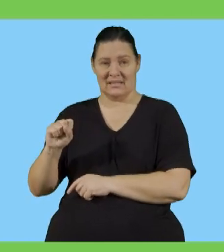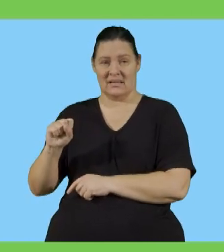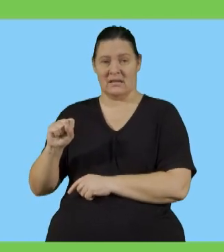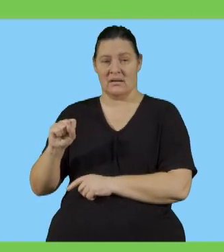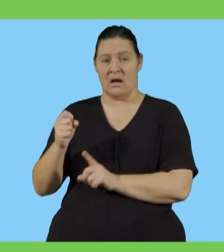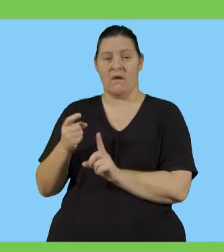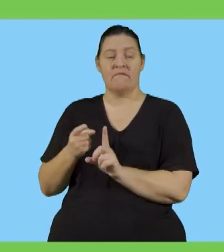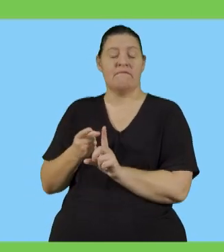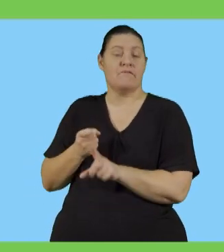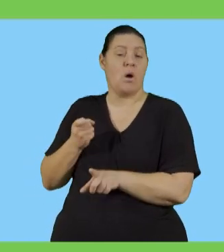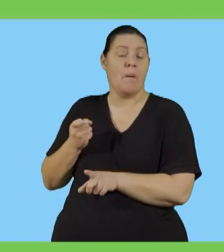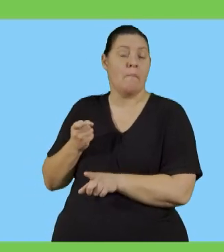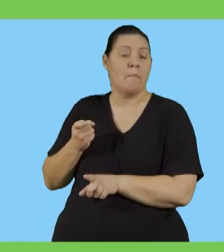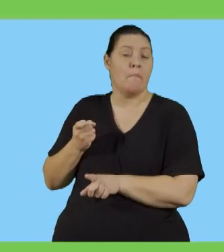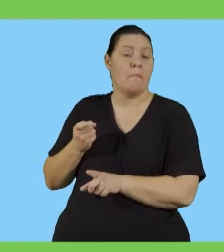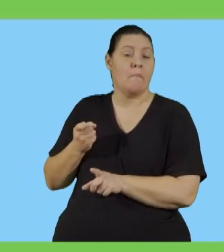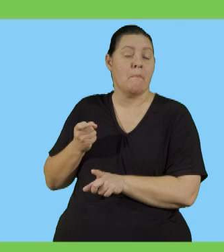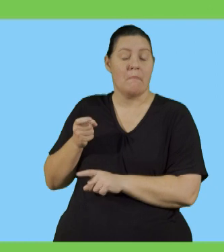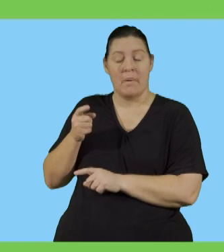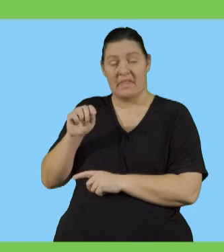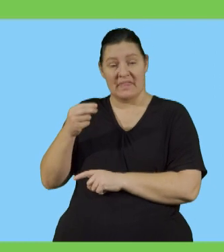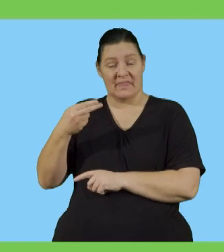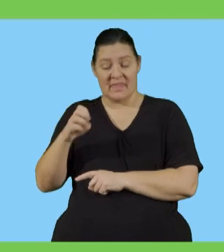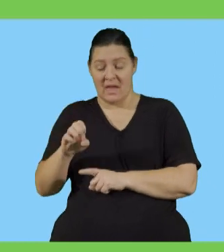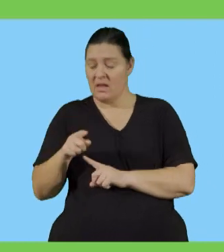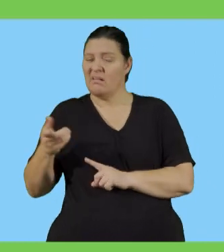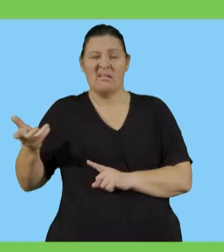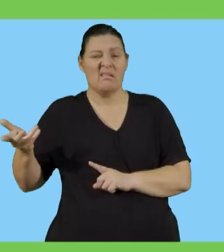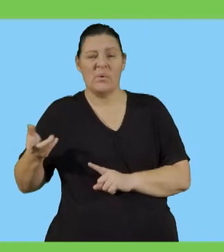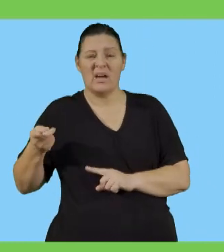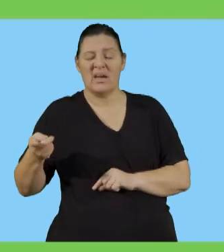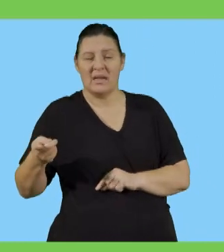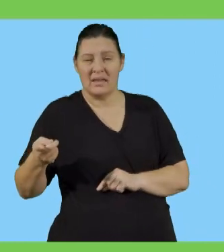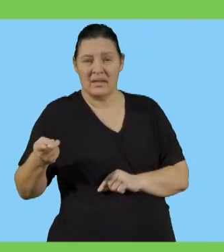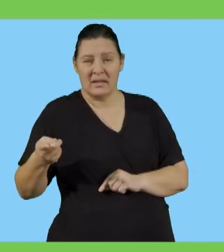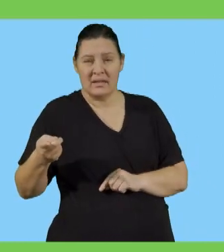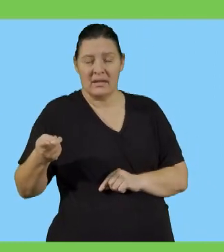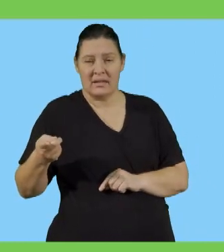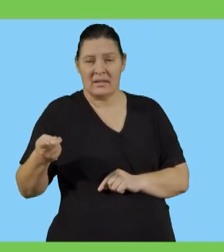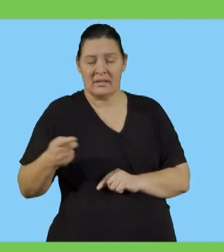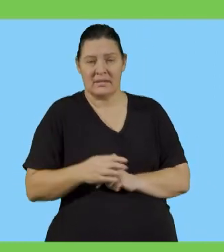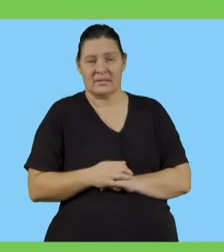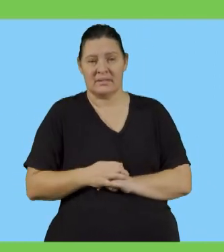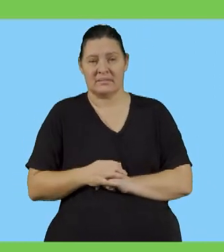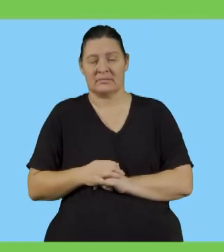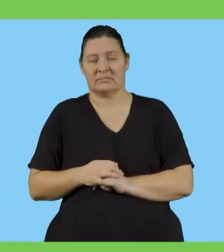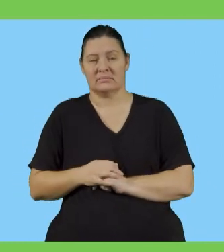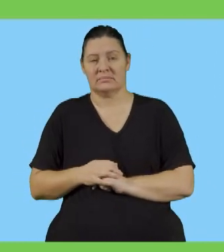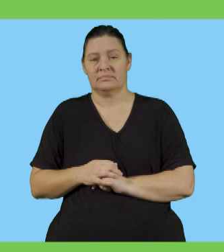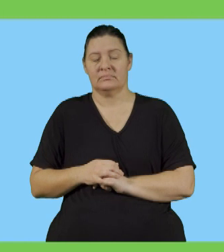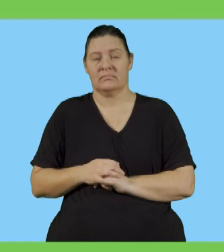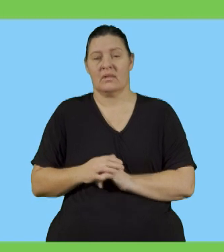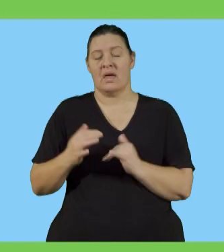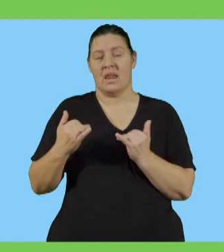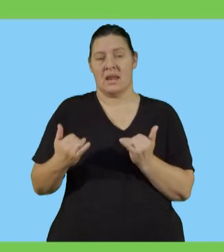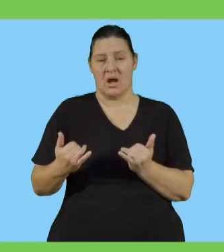plant absorbs the blank gas from the blank space again.